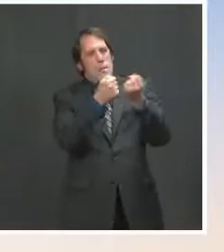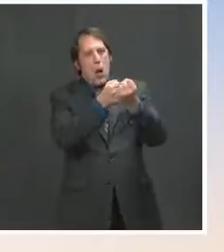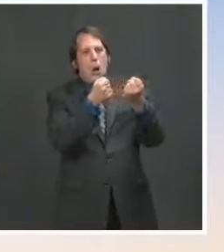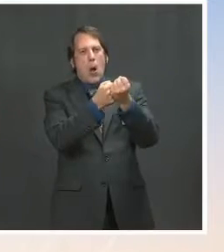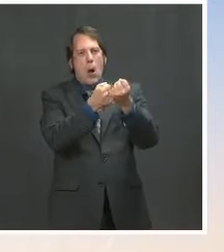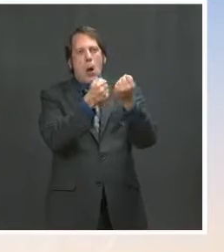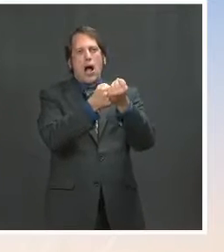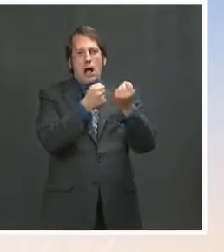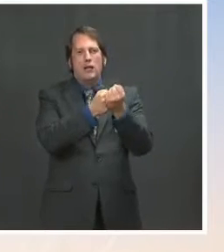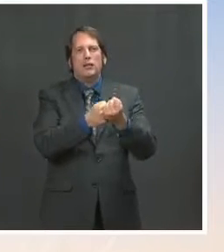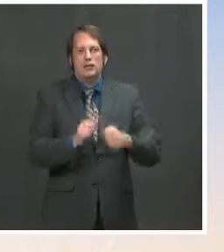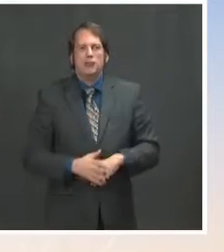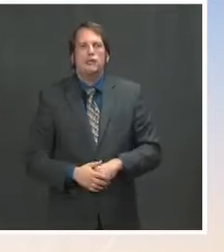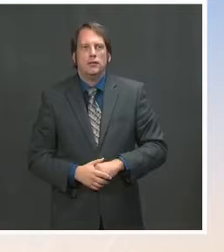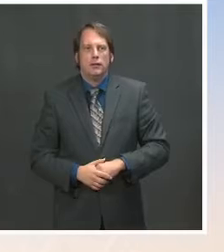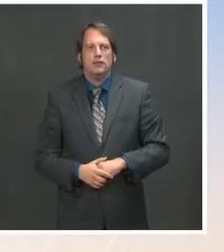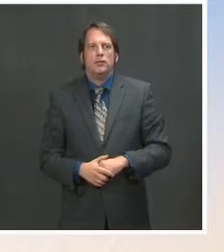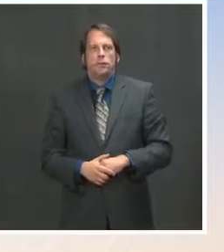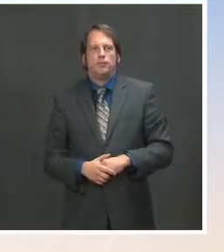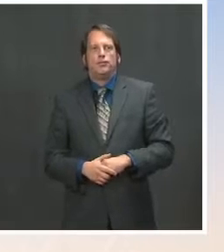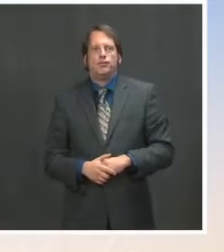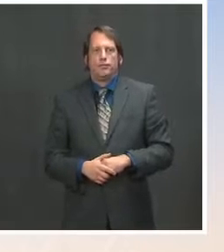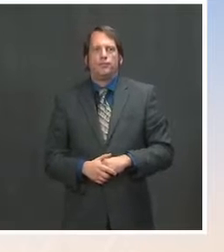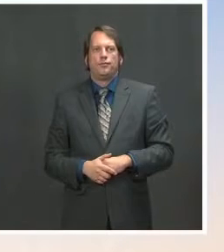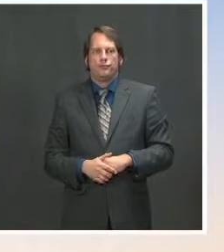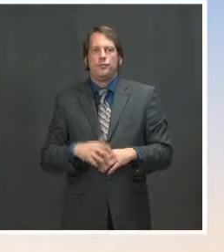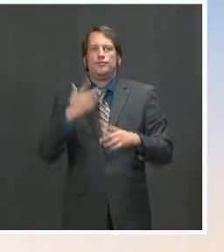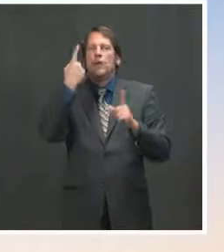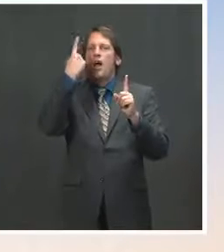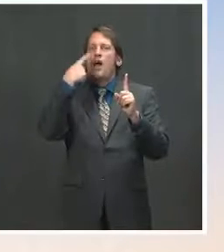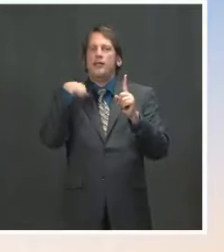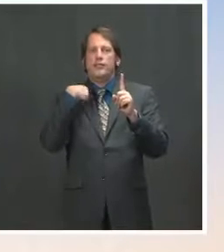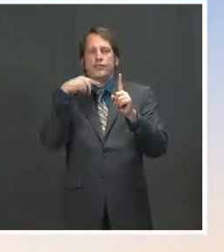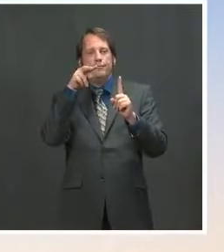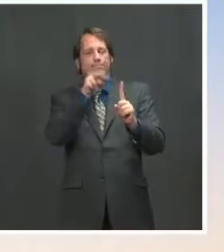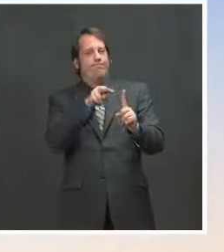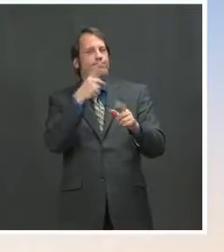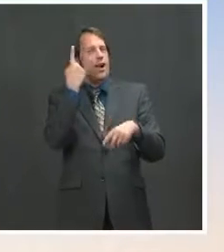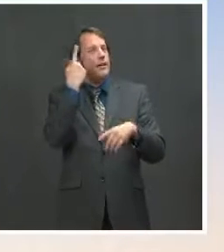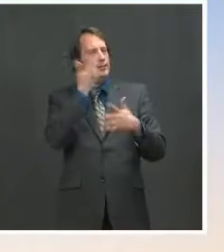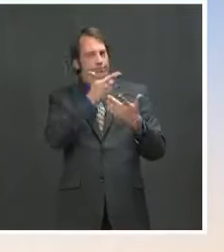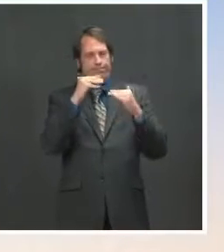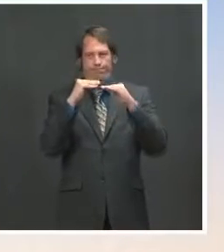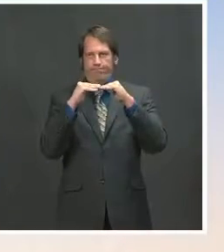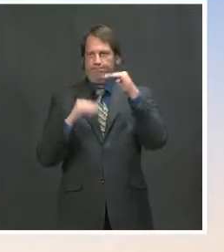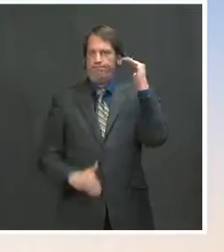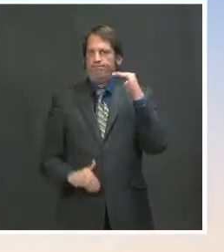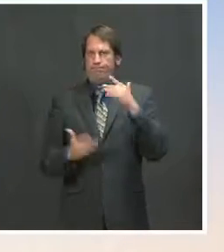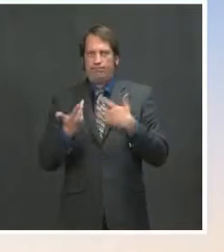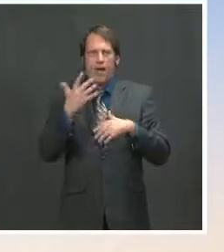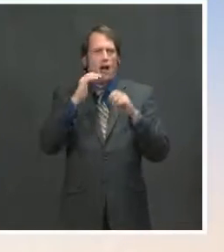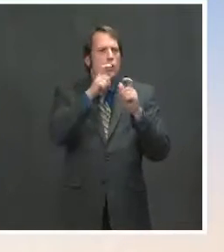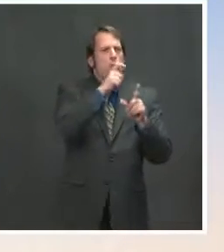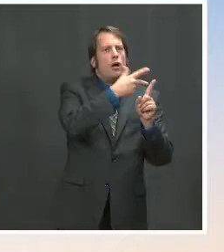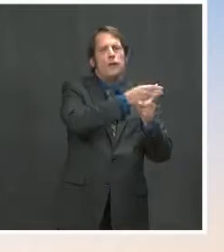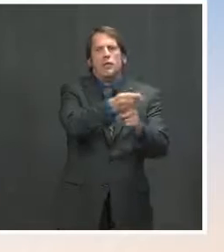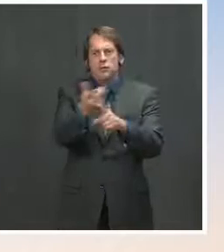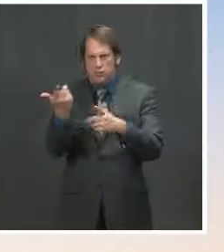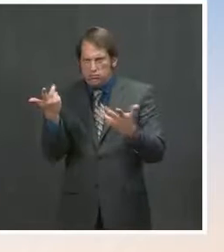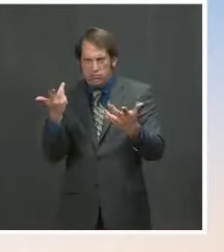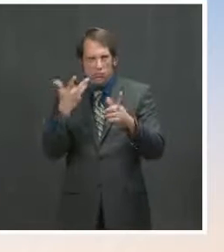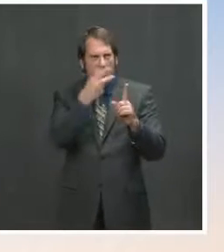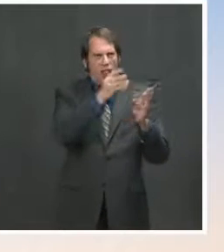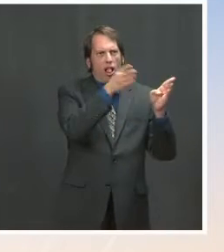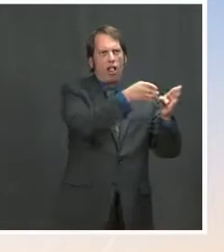The significant inequities we are seeing in access to vaccines between developed and developing countries are completely unacceptable. Extraordinary